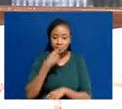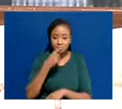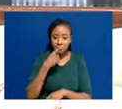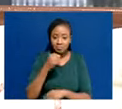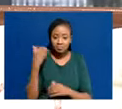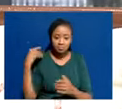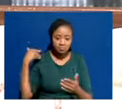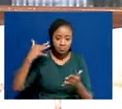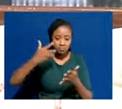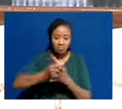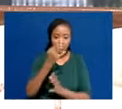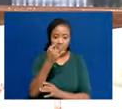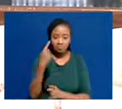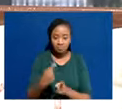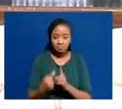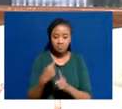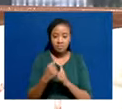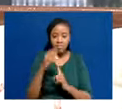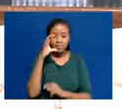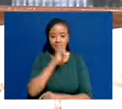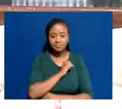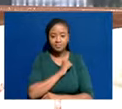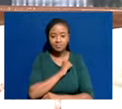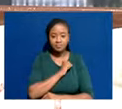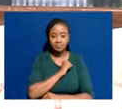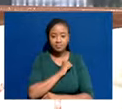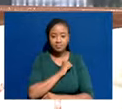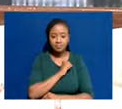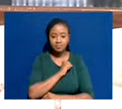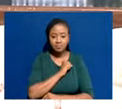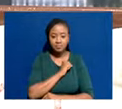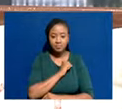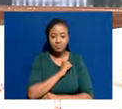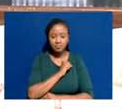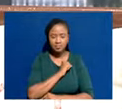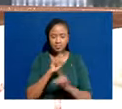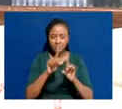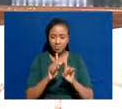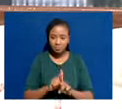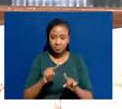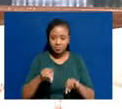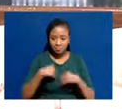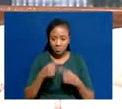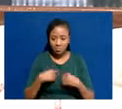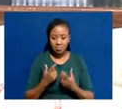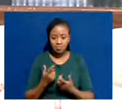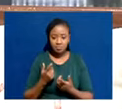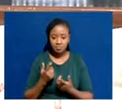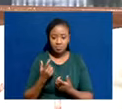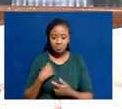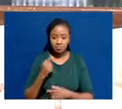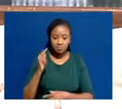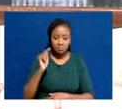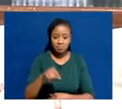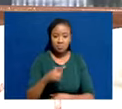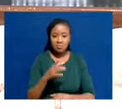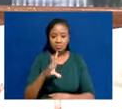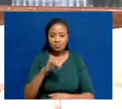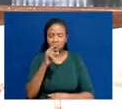years because of an old KEMSA debt of 185 million. I went and I called, Terry, who was at KEMSA.